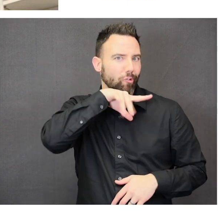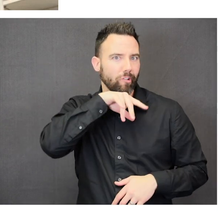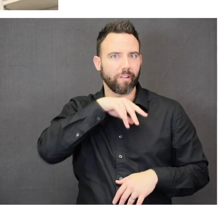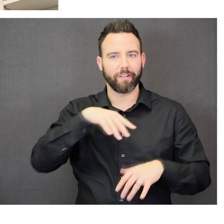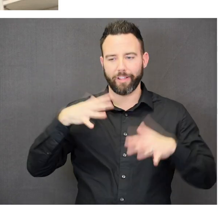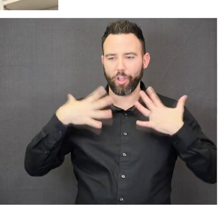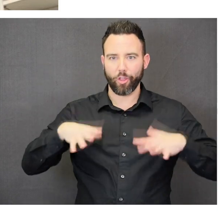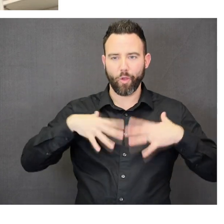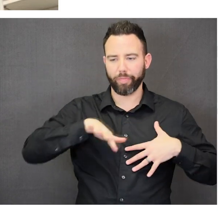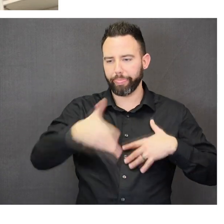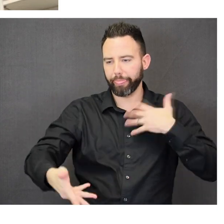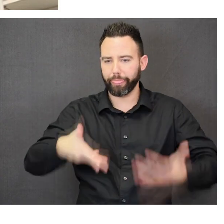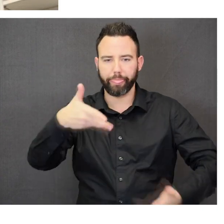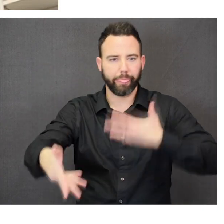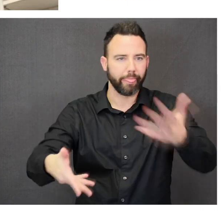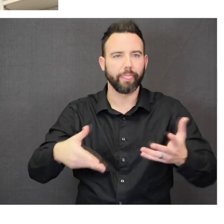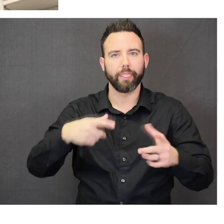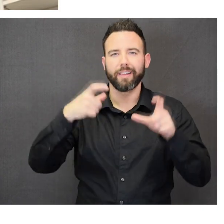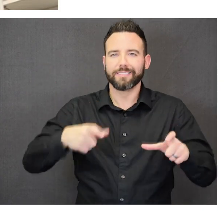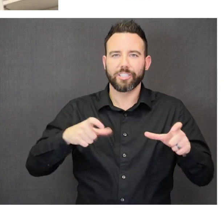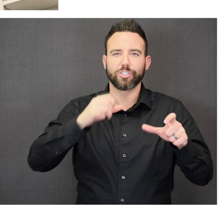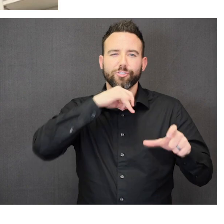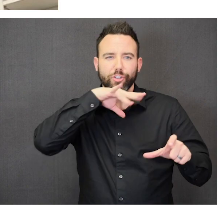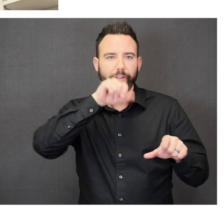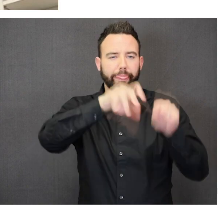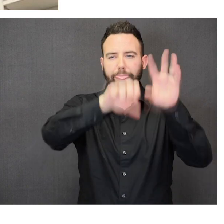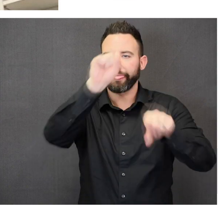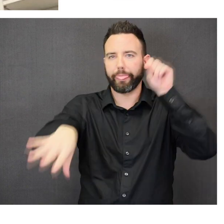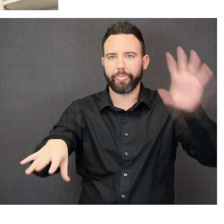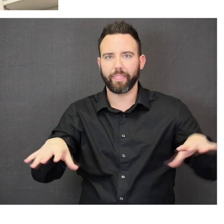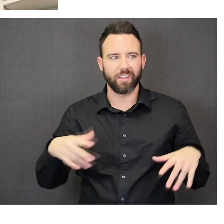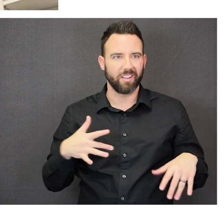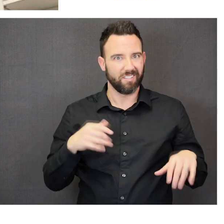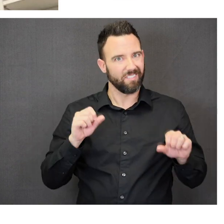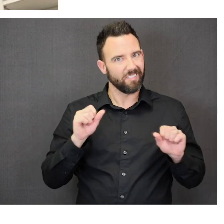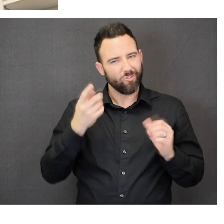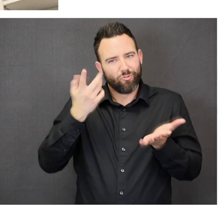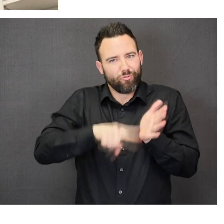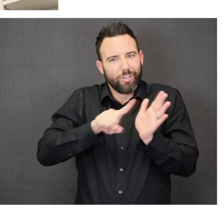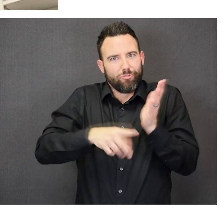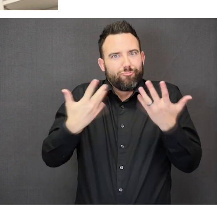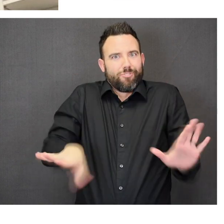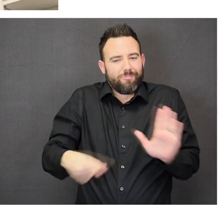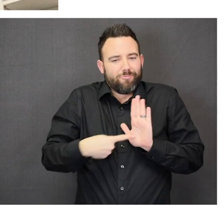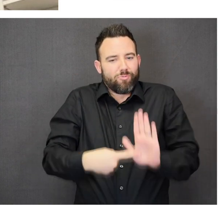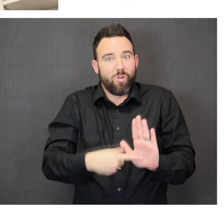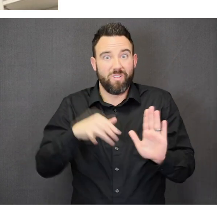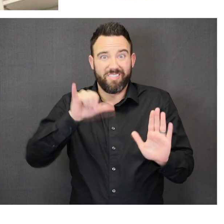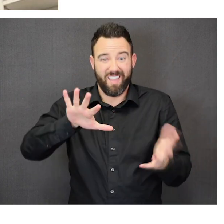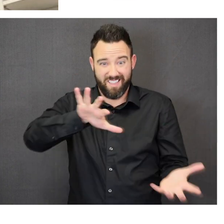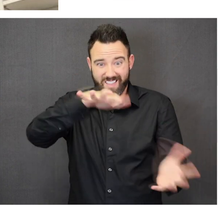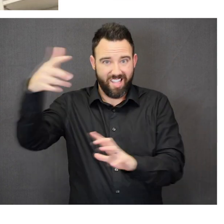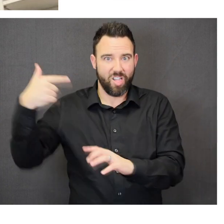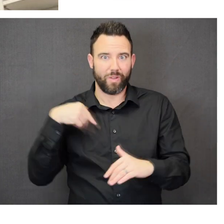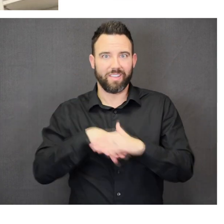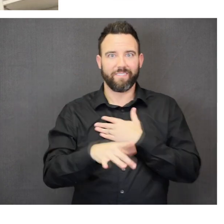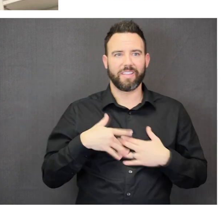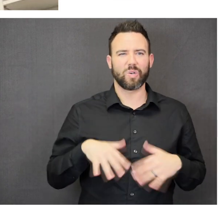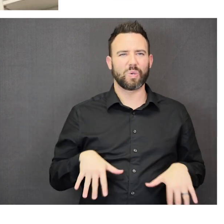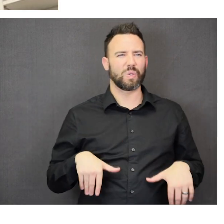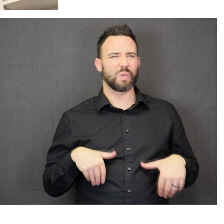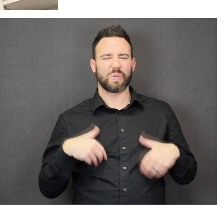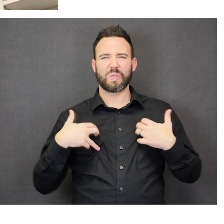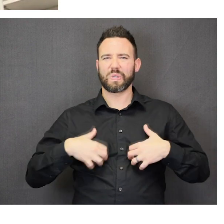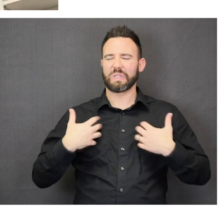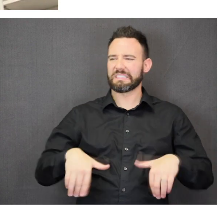an organized environment actually regulates our nervous system too. And then the last thing is actually